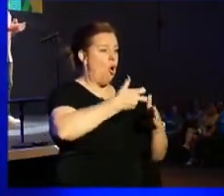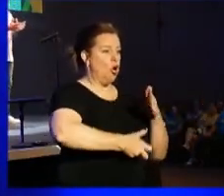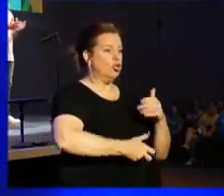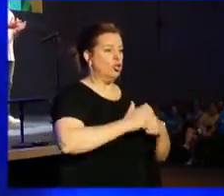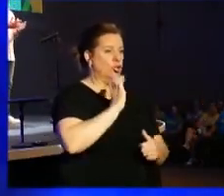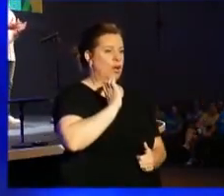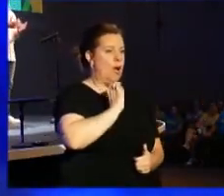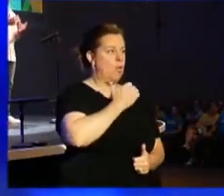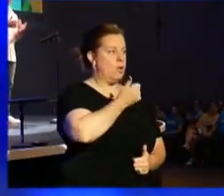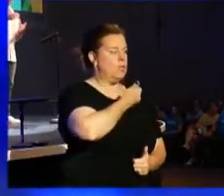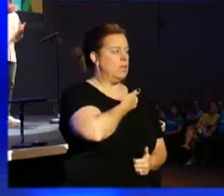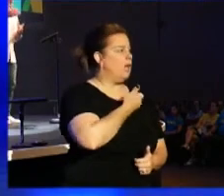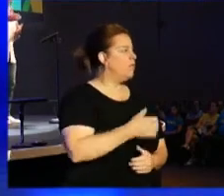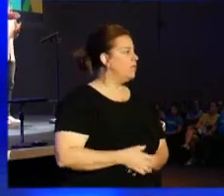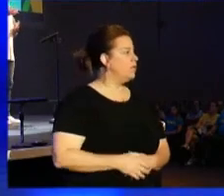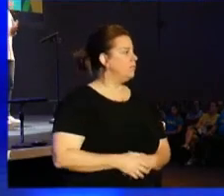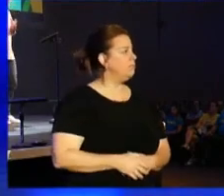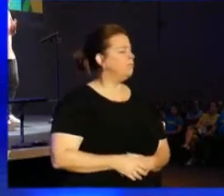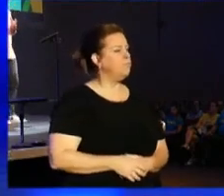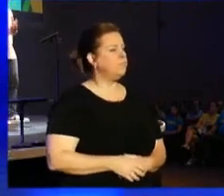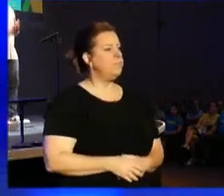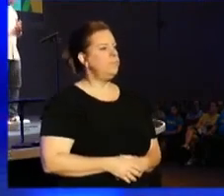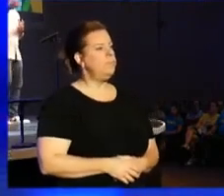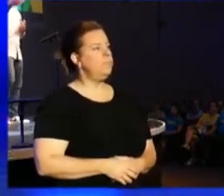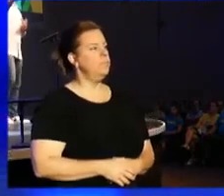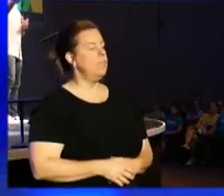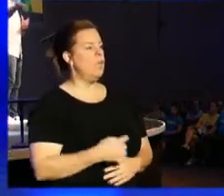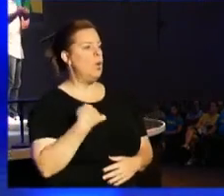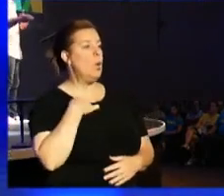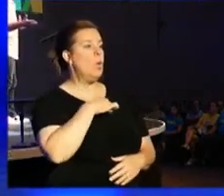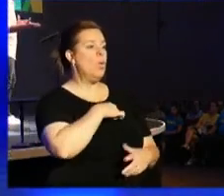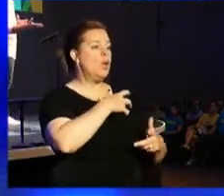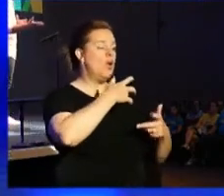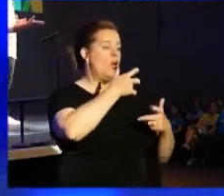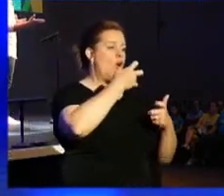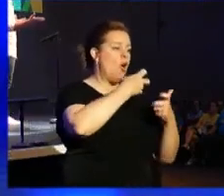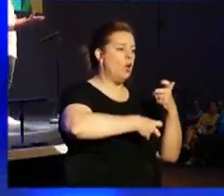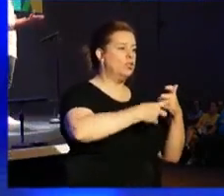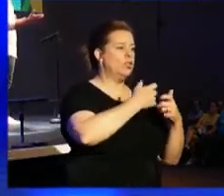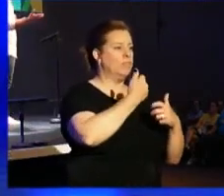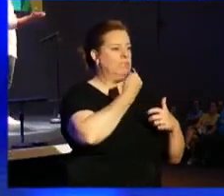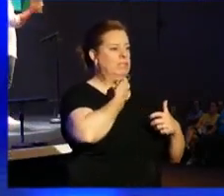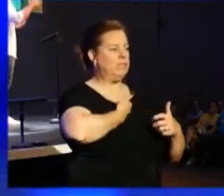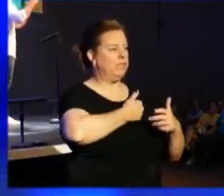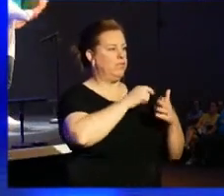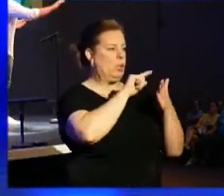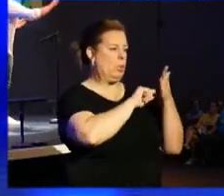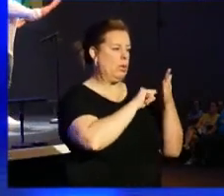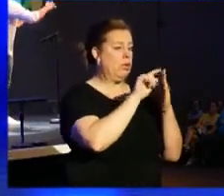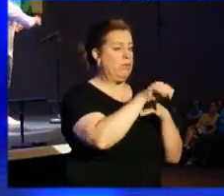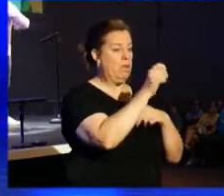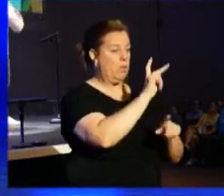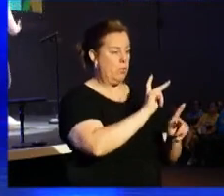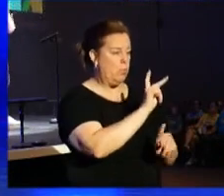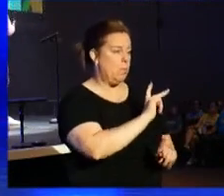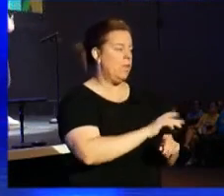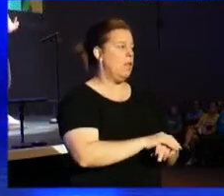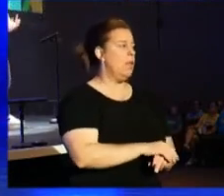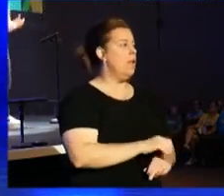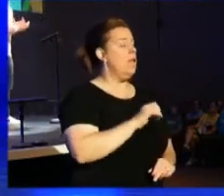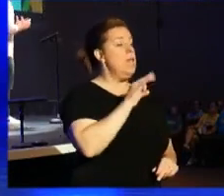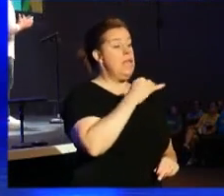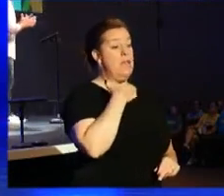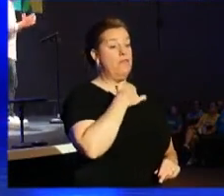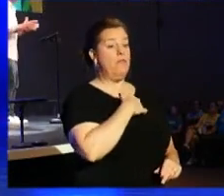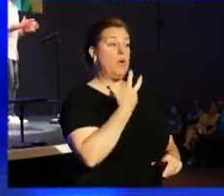world by being harsh and critical ourselves. And if we try to go out and just act like the